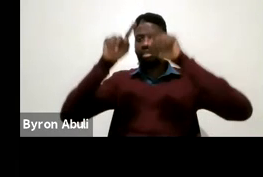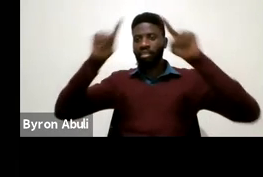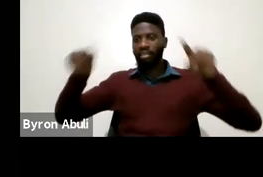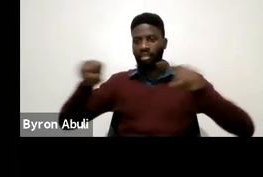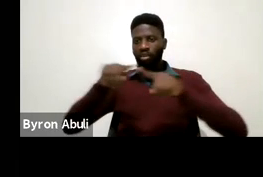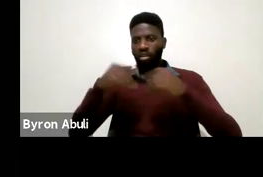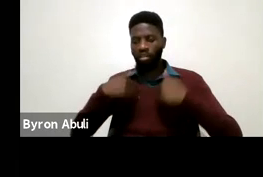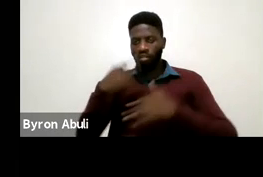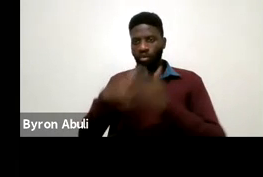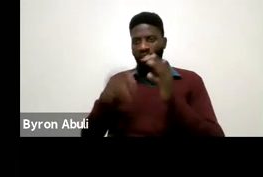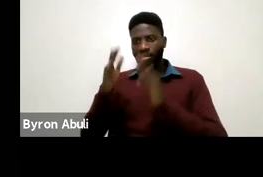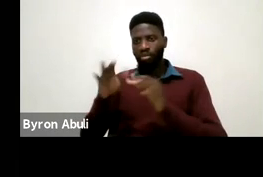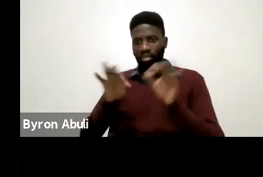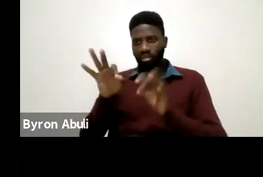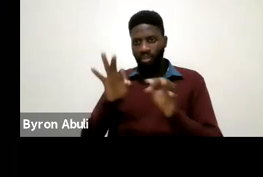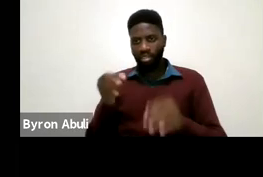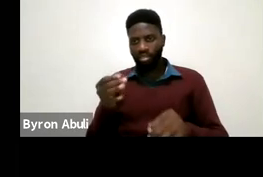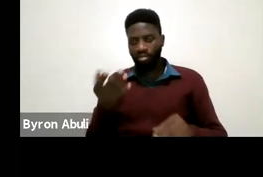somebody can somebody give me a hint?